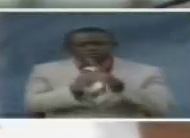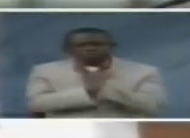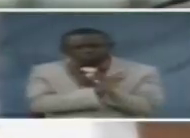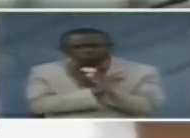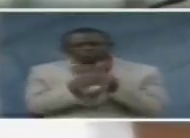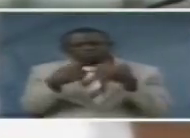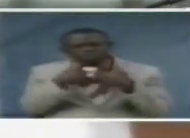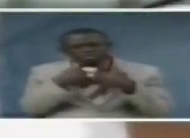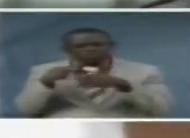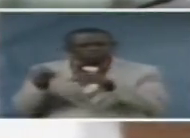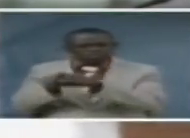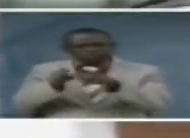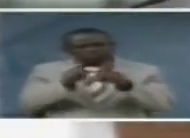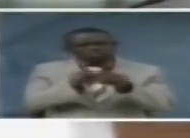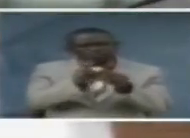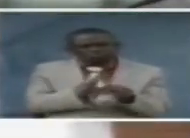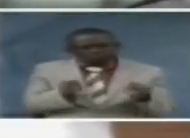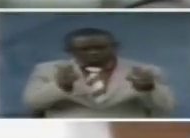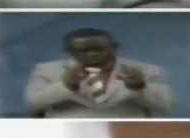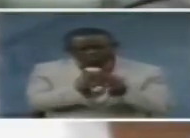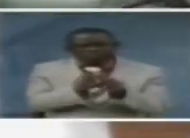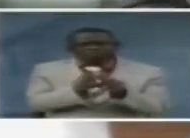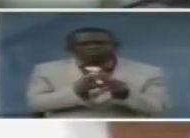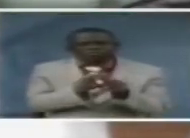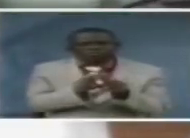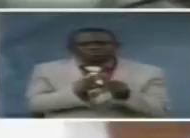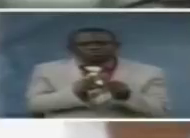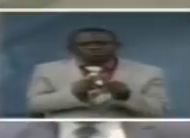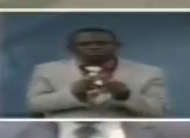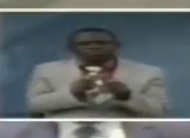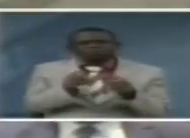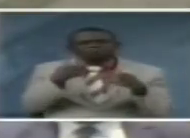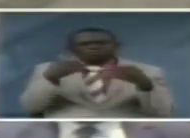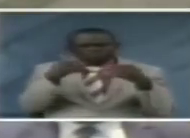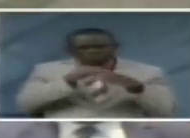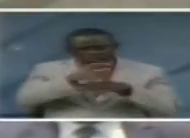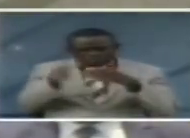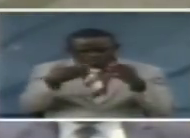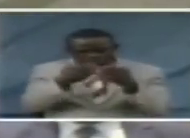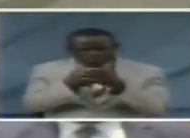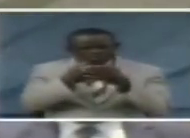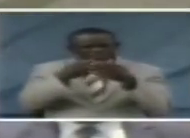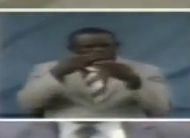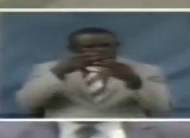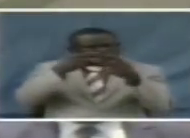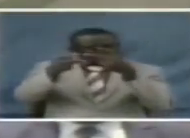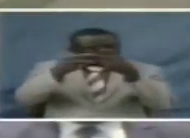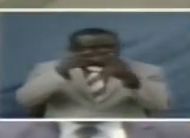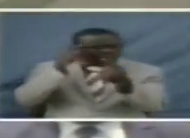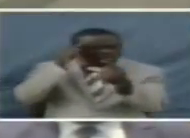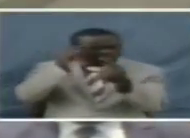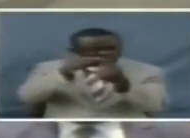and see common values. We all have a common denominator. We all